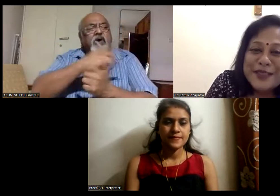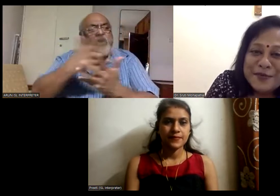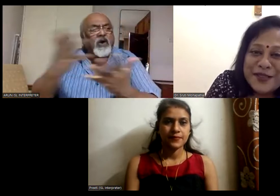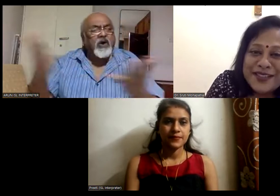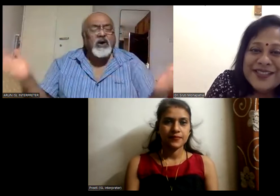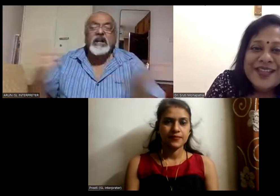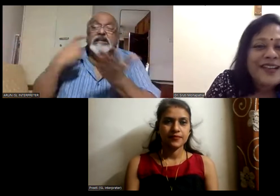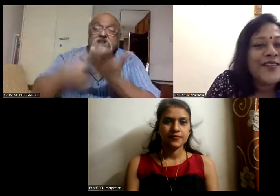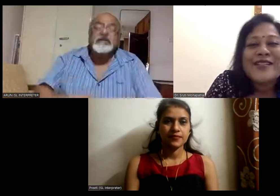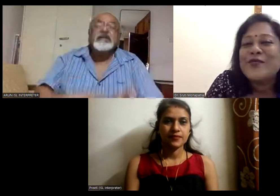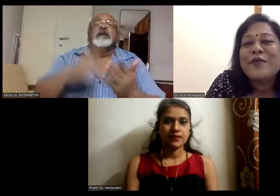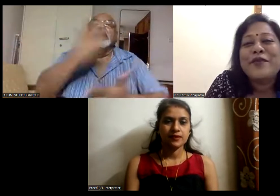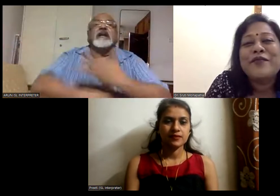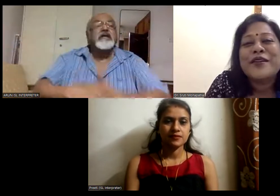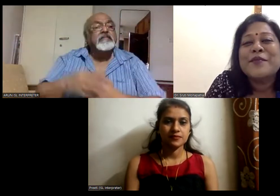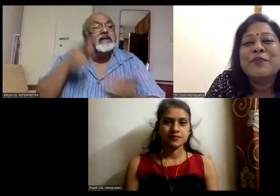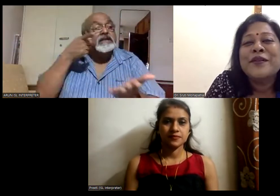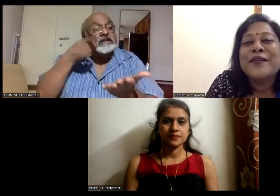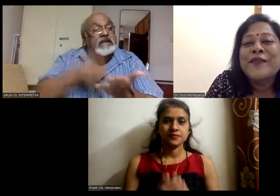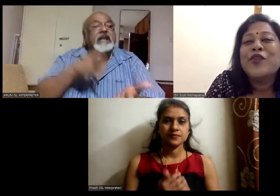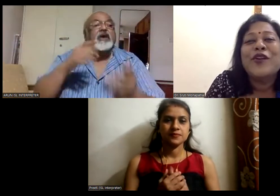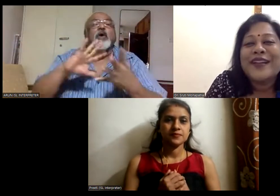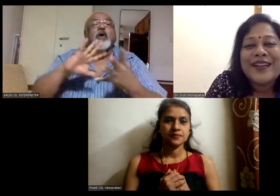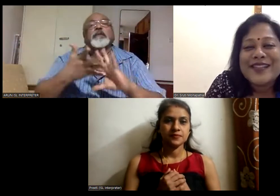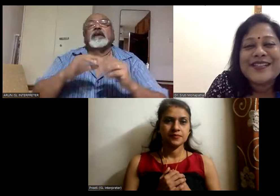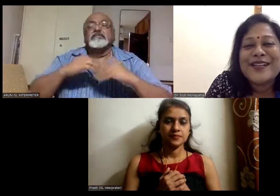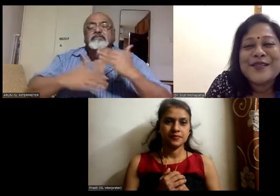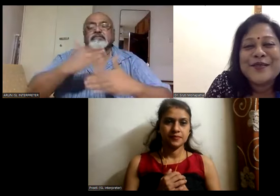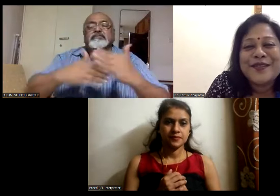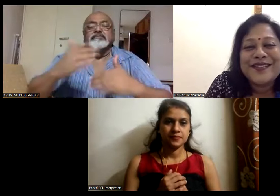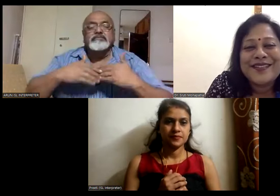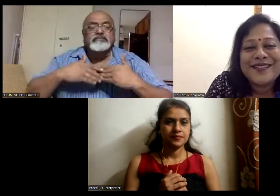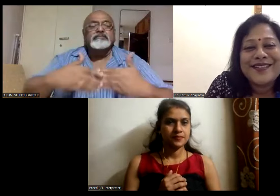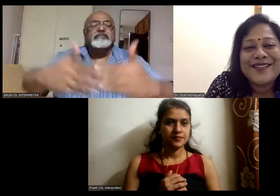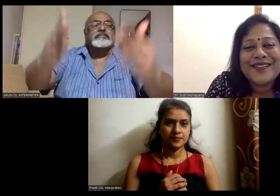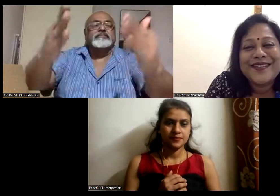with disabilities, the rest will be a simple theoretical exercise.